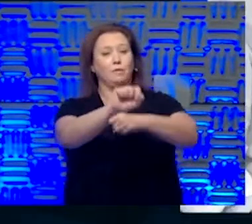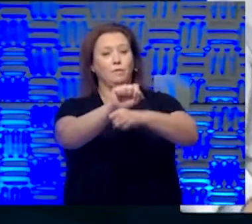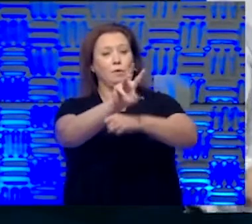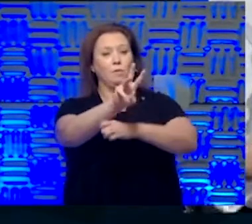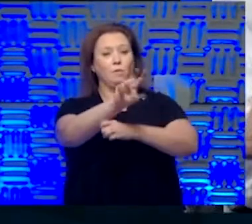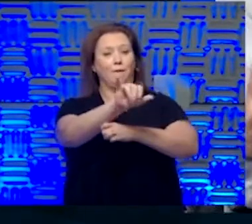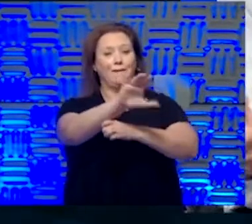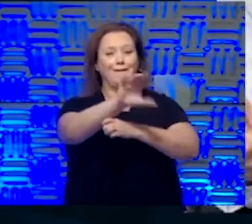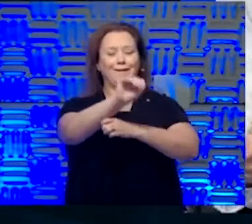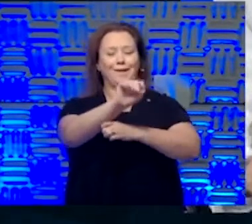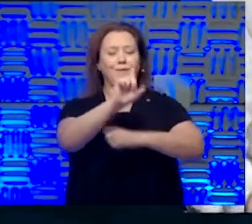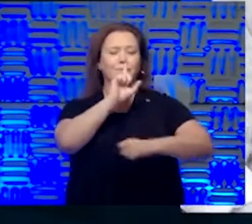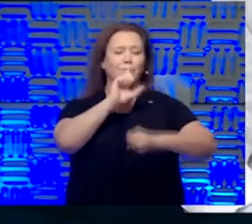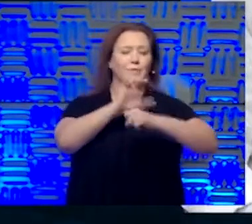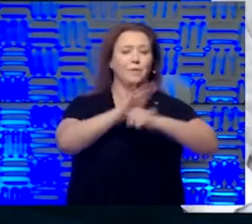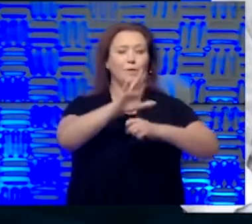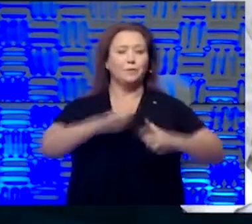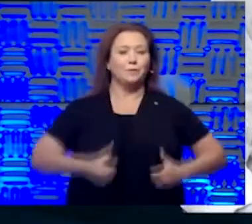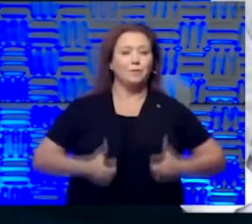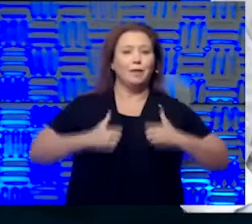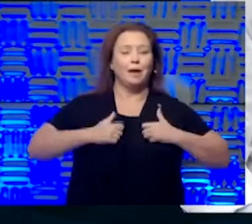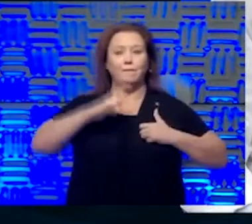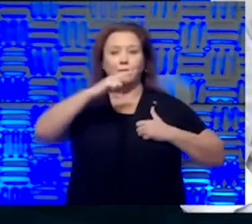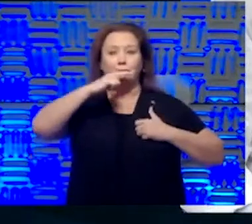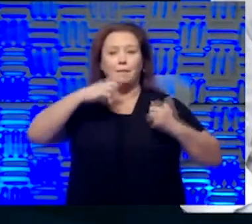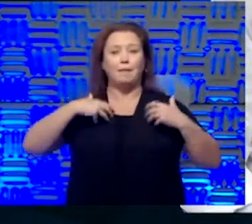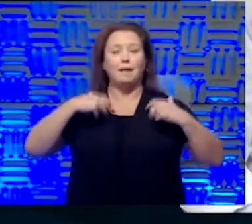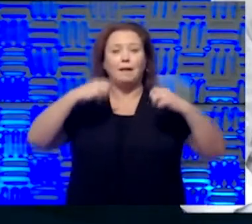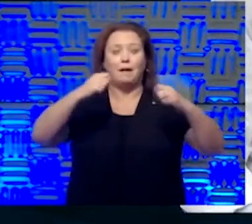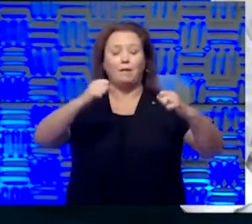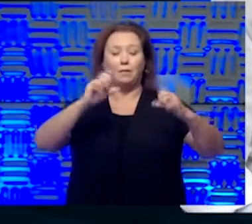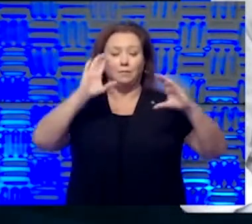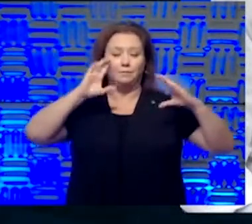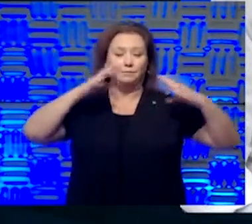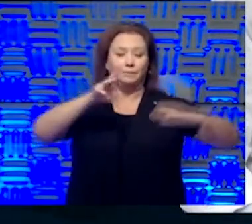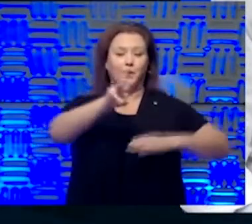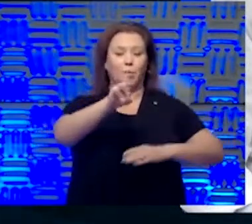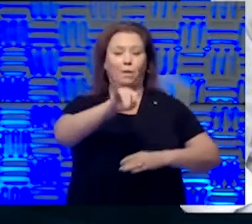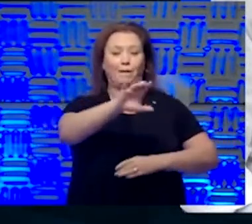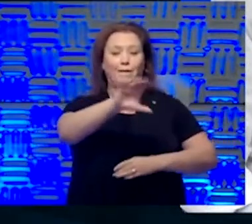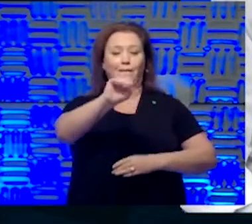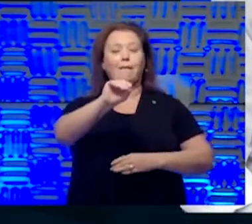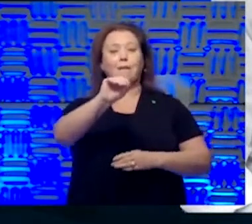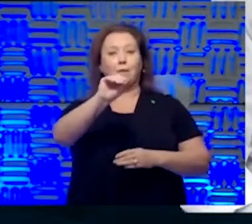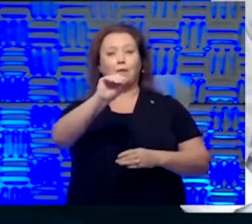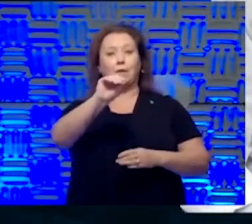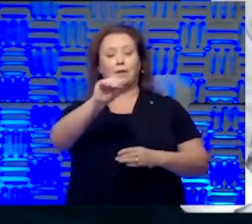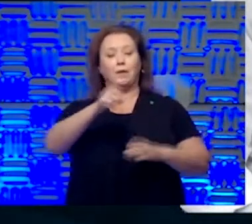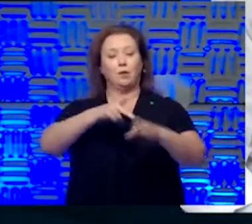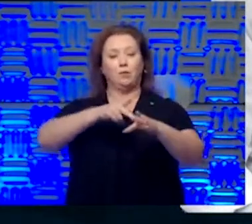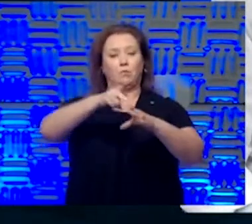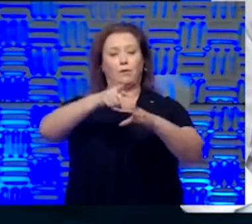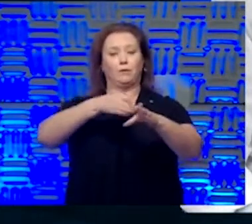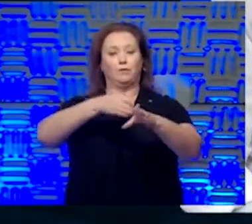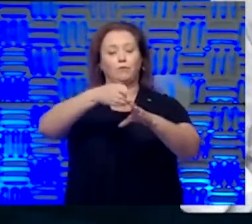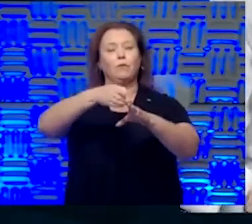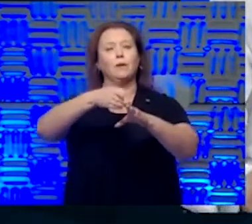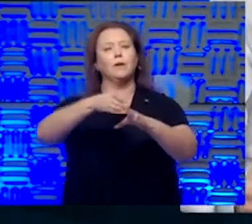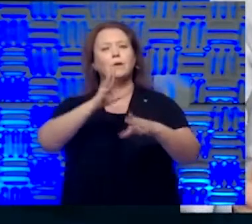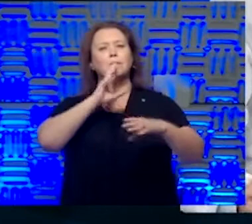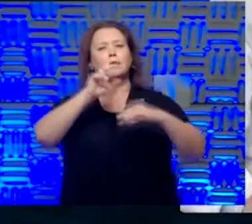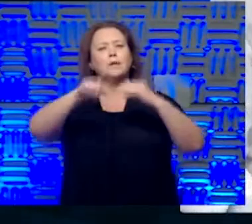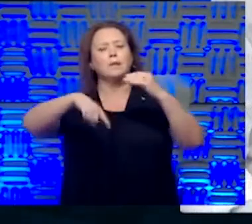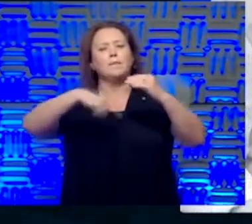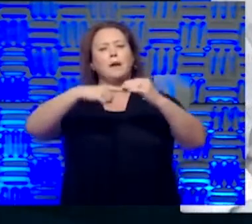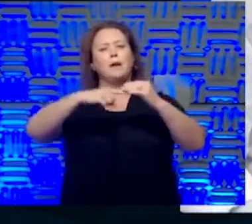You've devoted your life really to public health and to Wyandotte in a lot of ways in your professional career. Talk to us a little